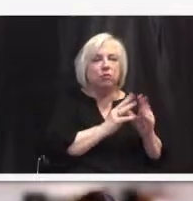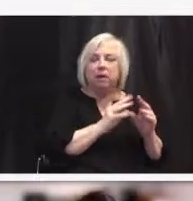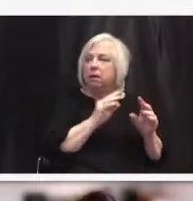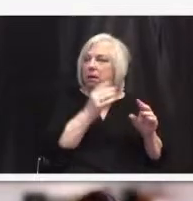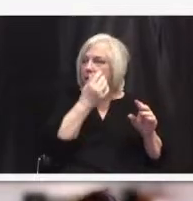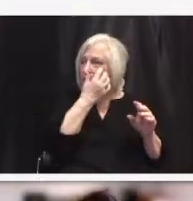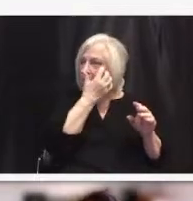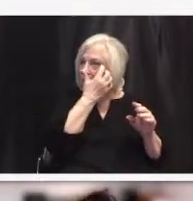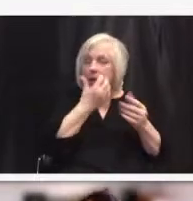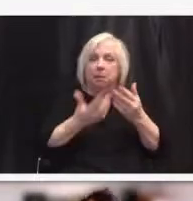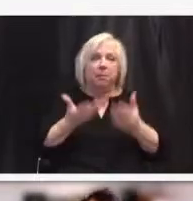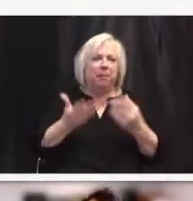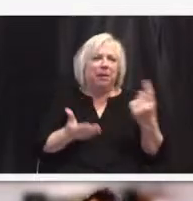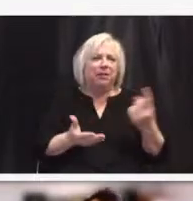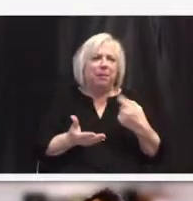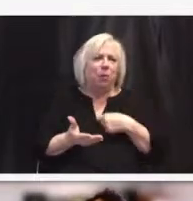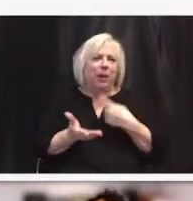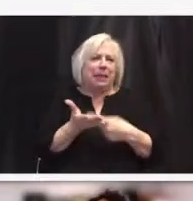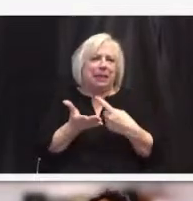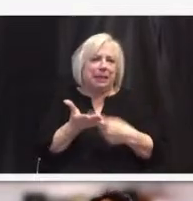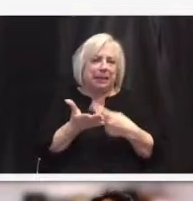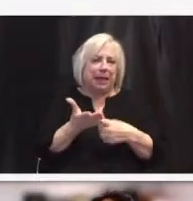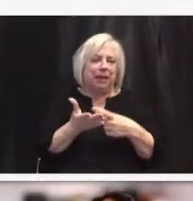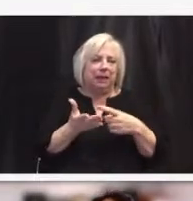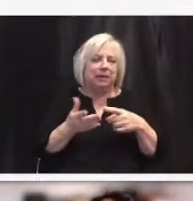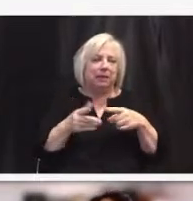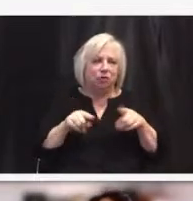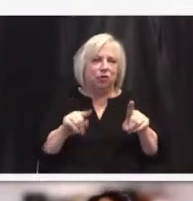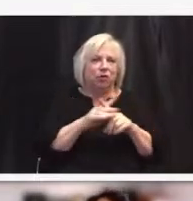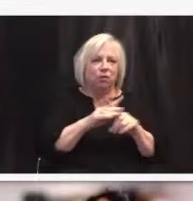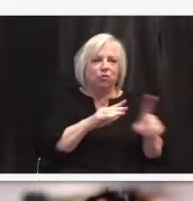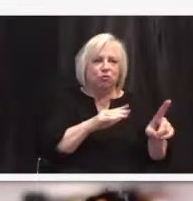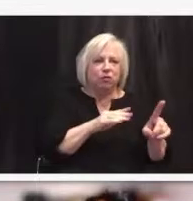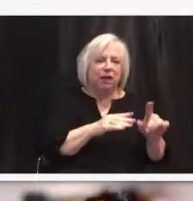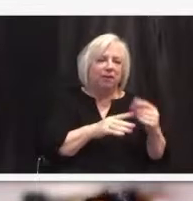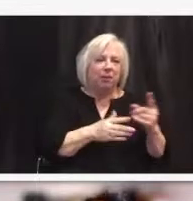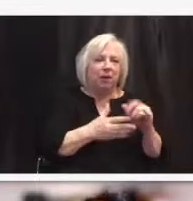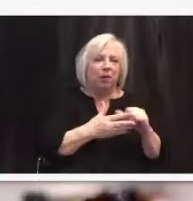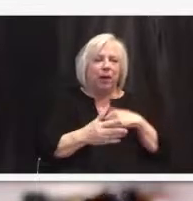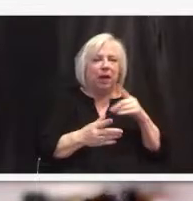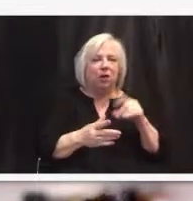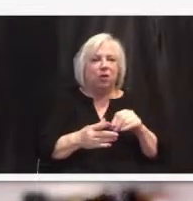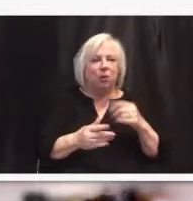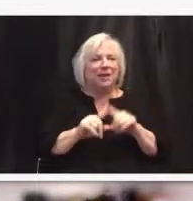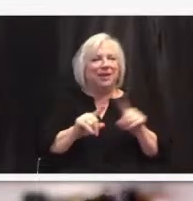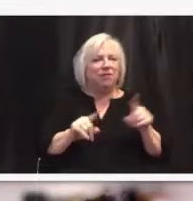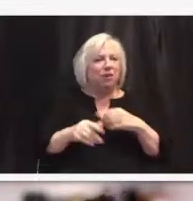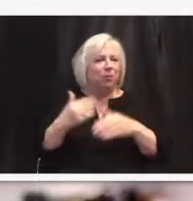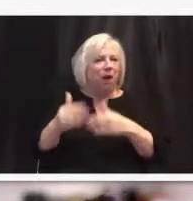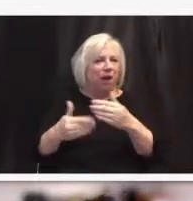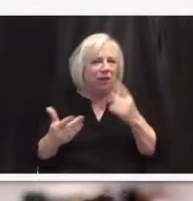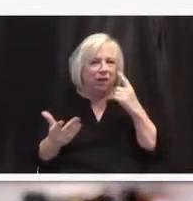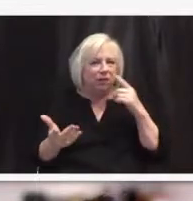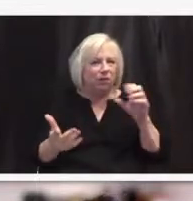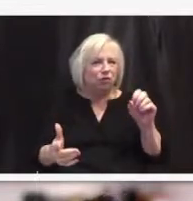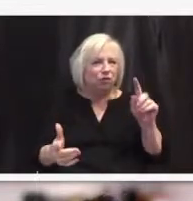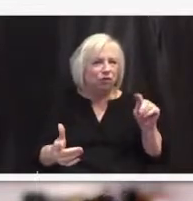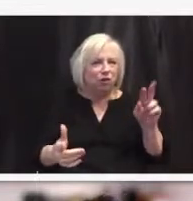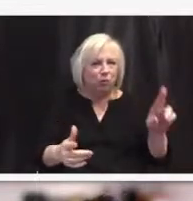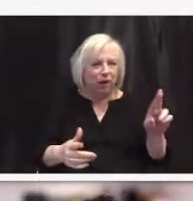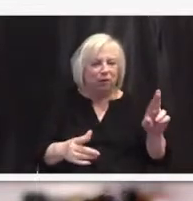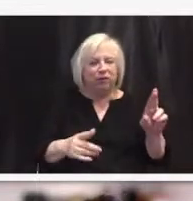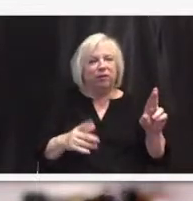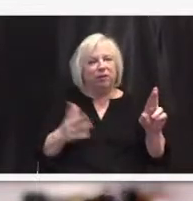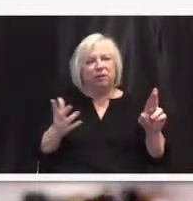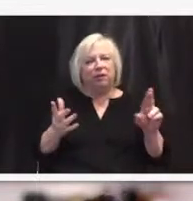mean, maybe that's something we can talk about, maybe within the law that we can do, maybe a different type of process. You know what I mean? Versus our